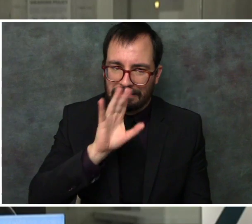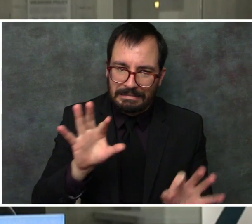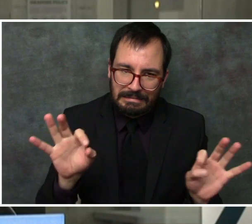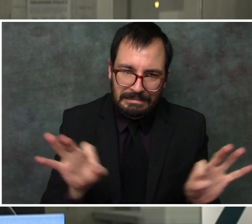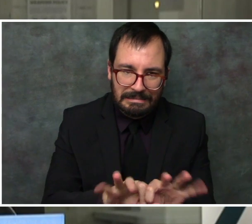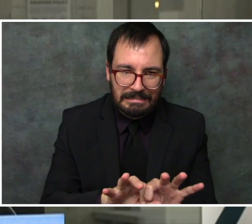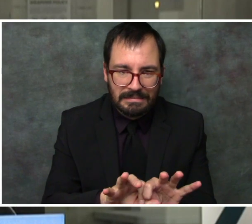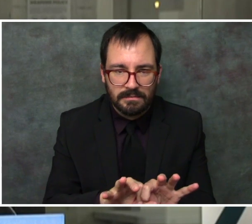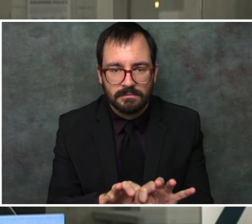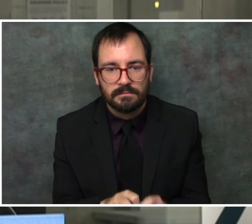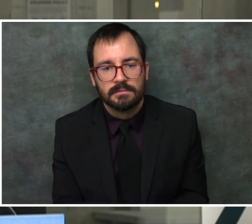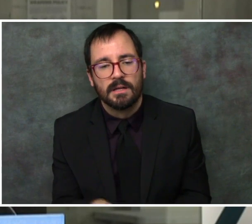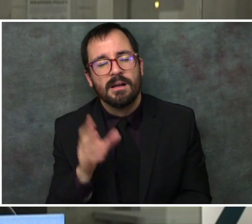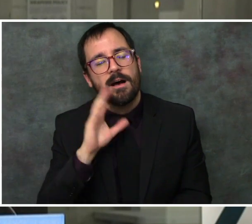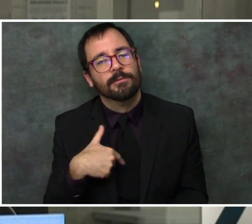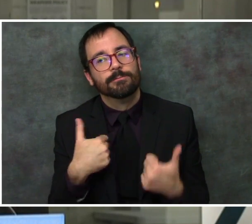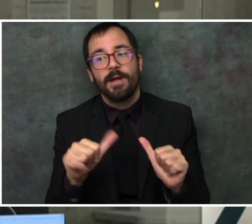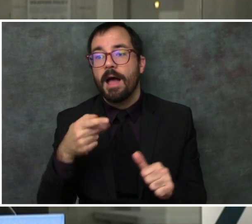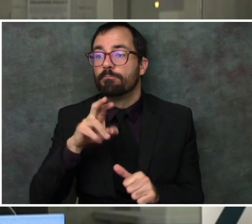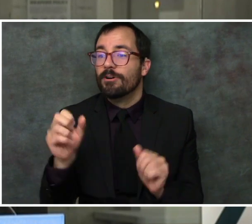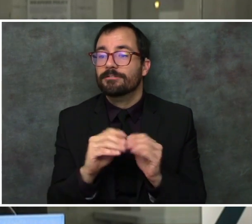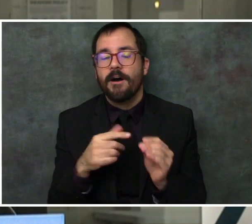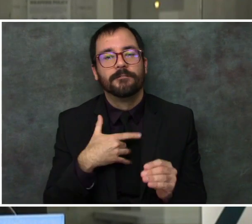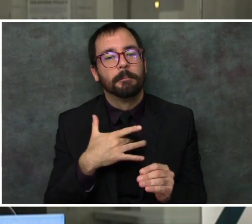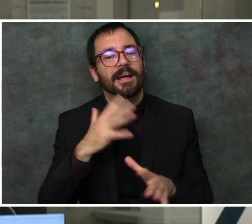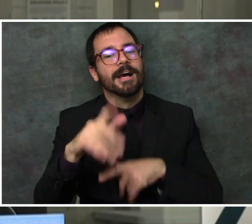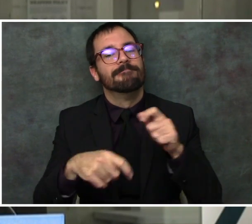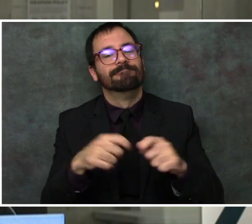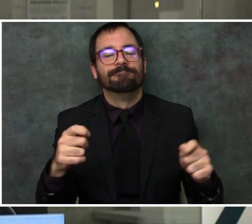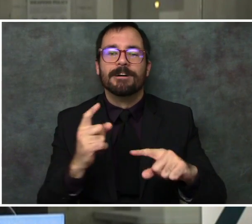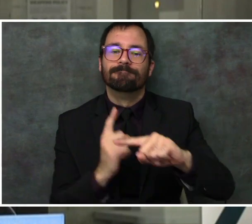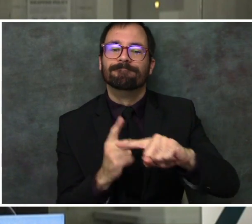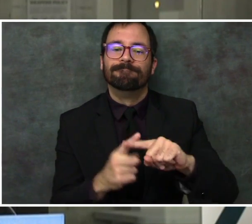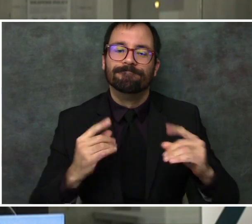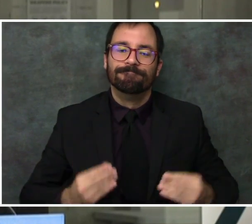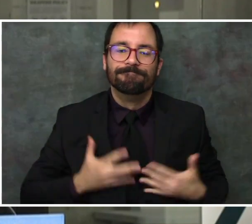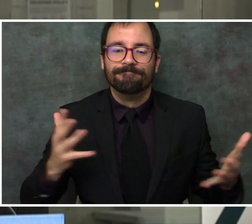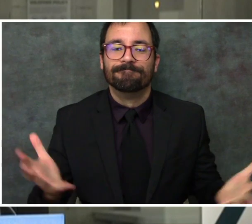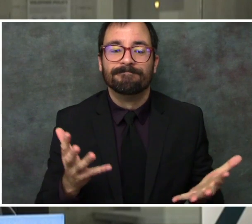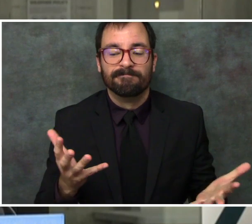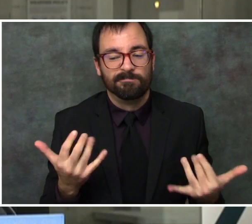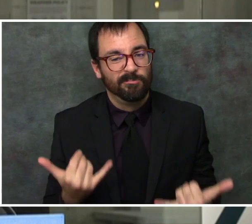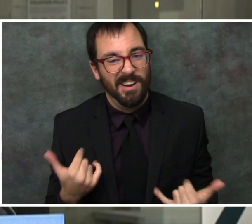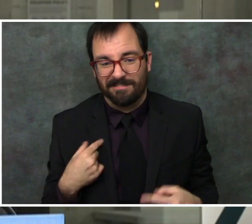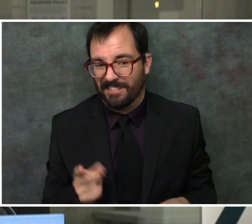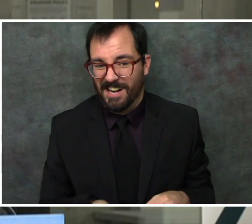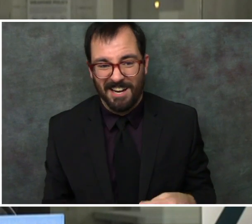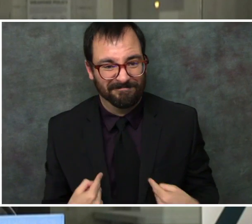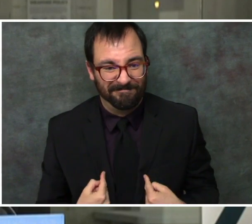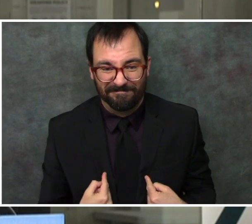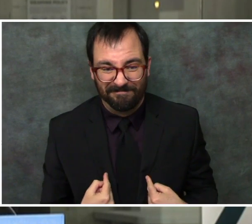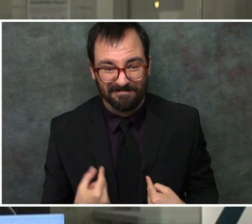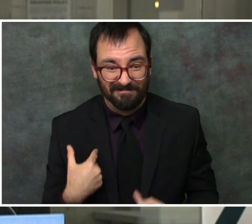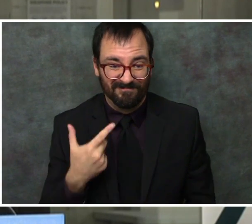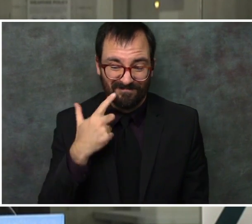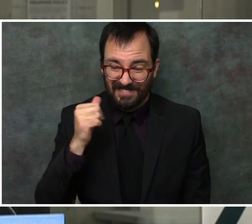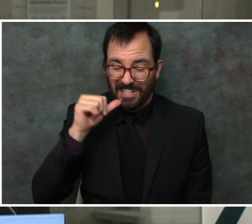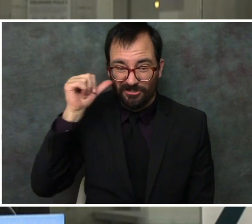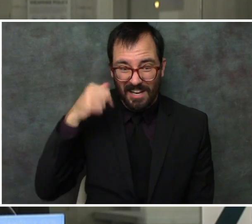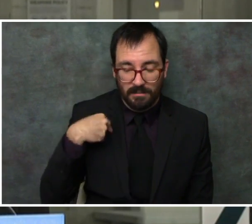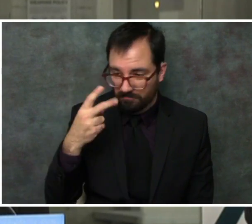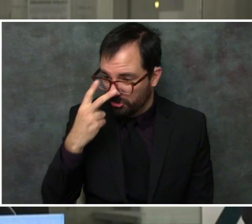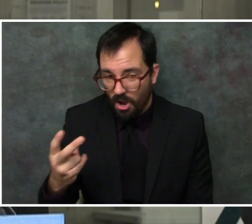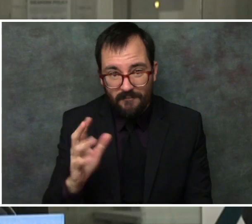on a positive note, but unfortunately today I can't. Yesterday, we all saw a disturbing video from VFW